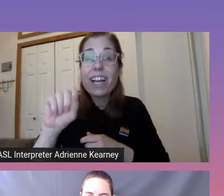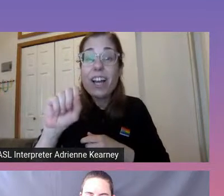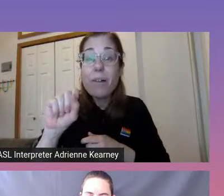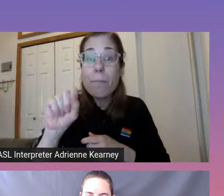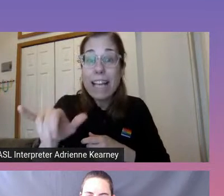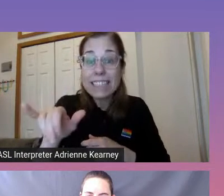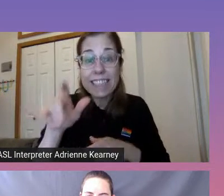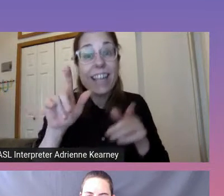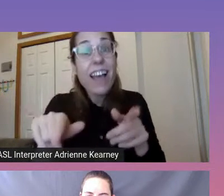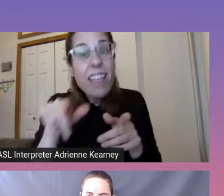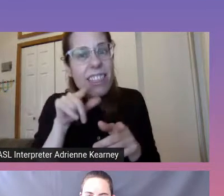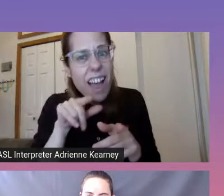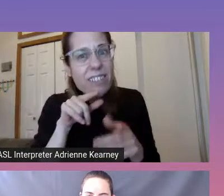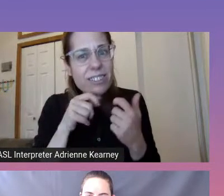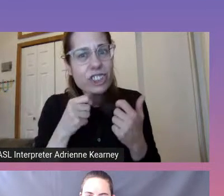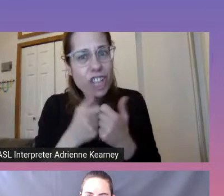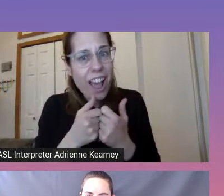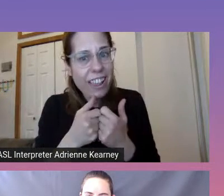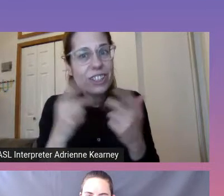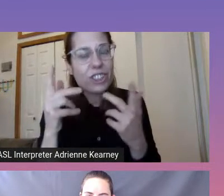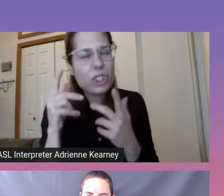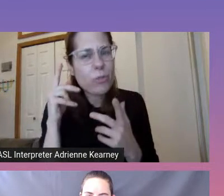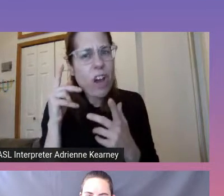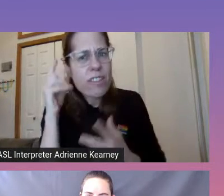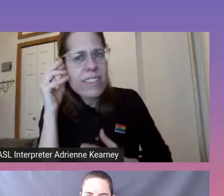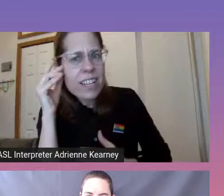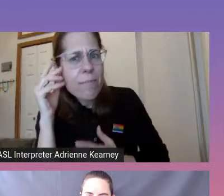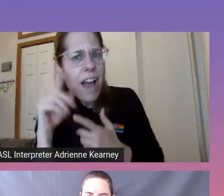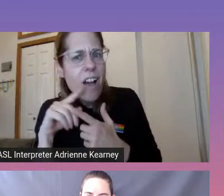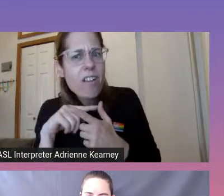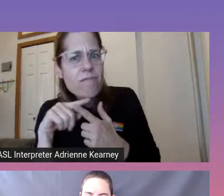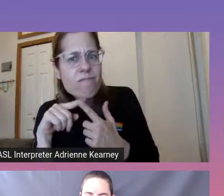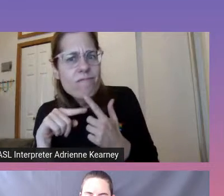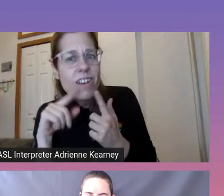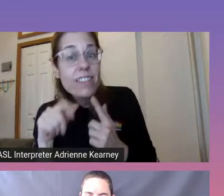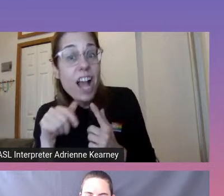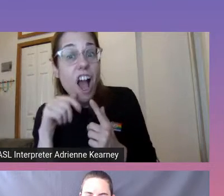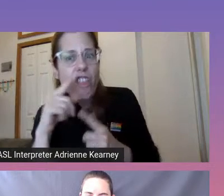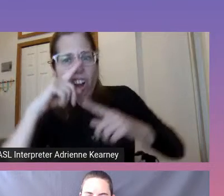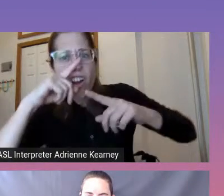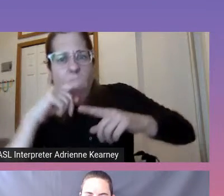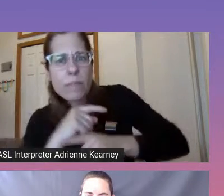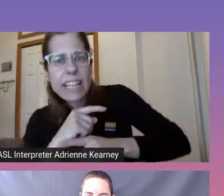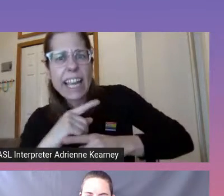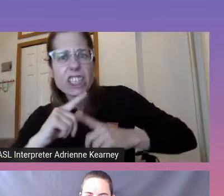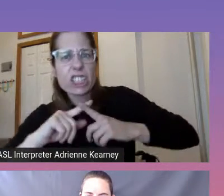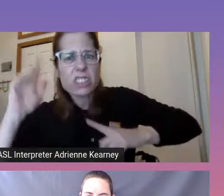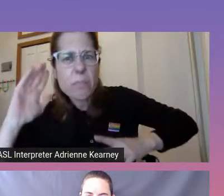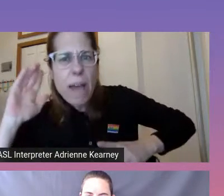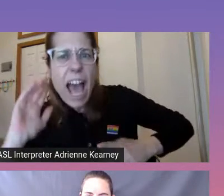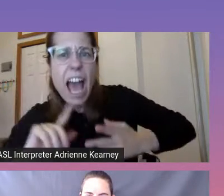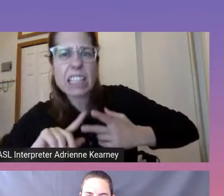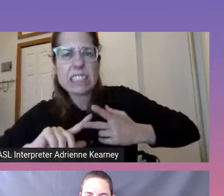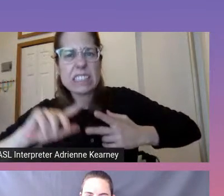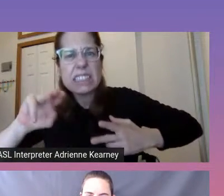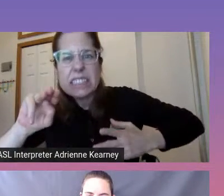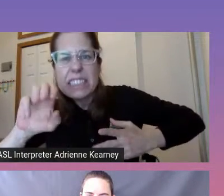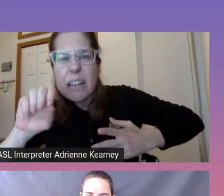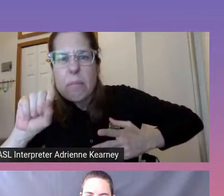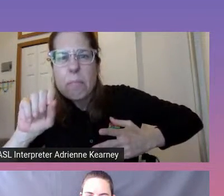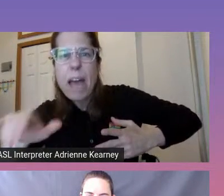addressing the past, and trying to repair in the present, so hopefully in the future there's less,